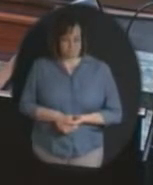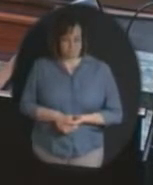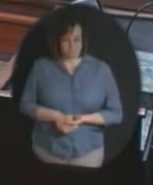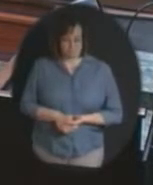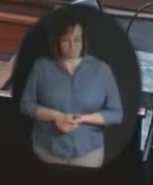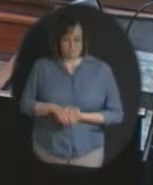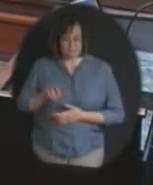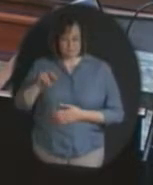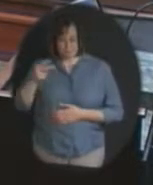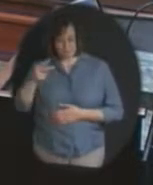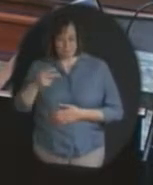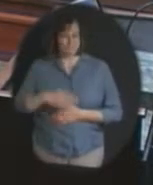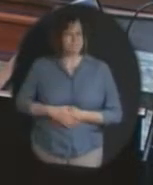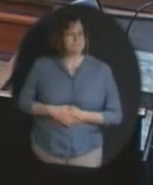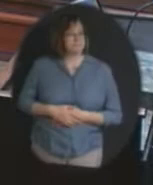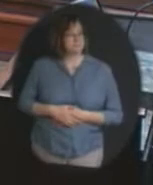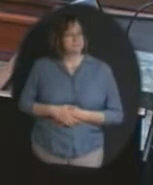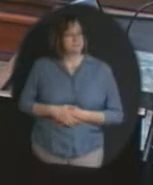Second.